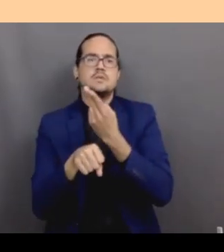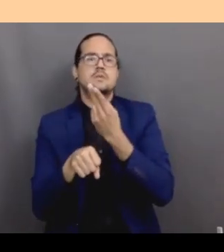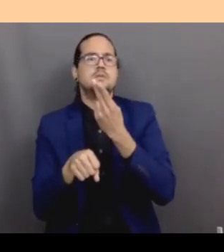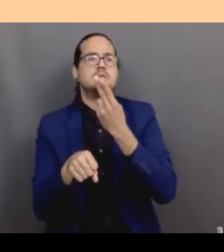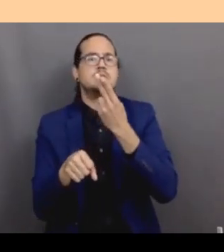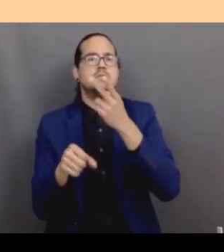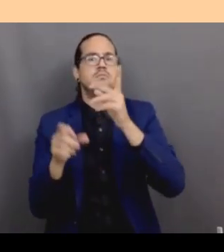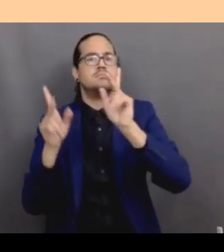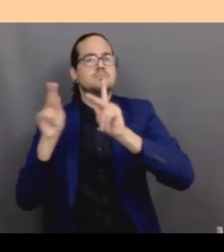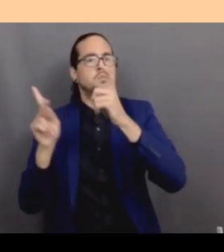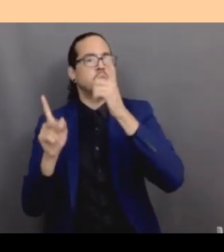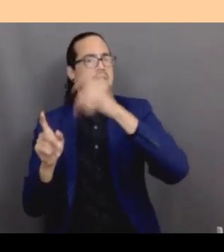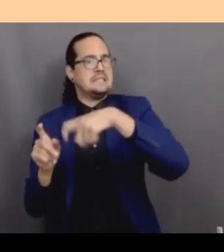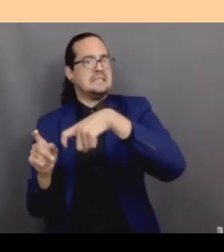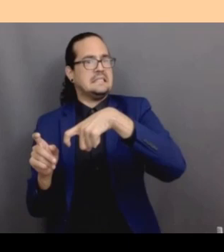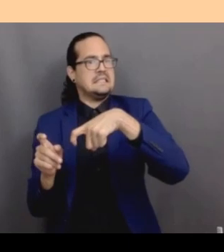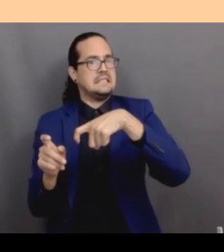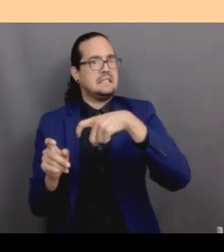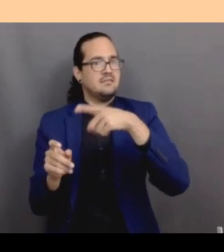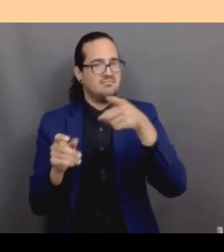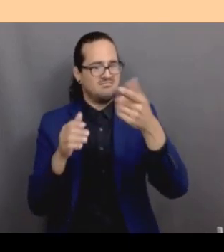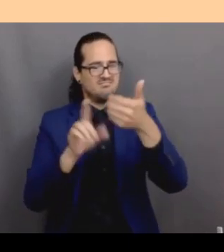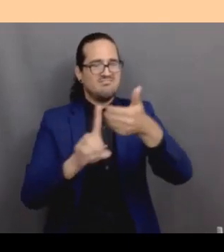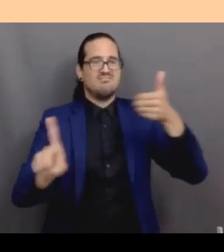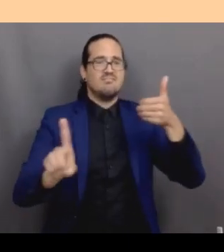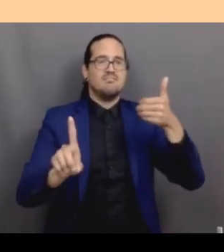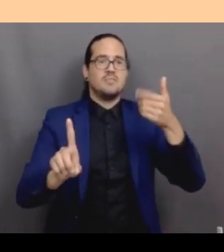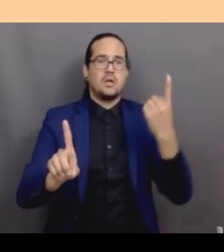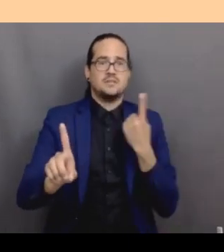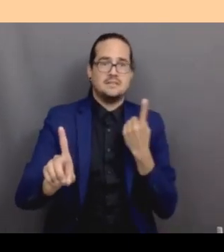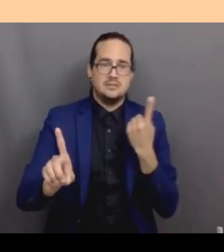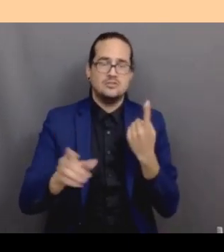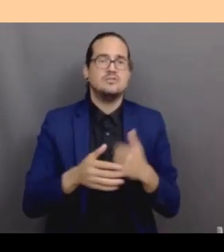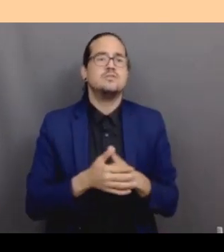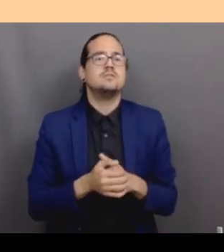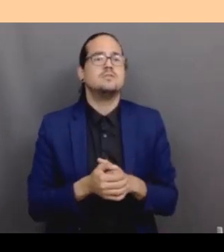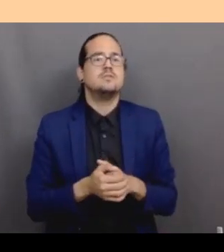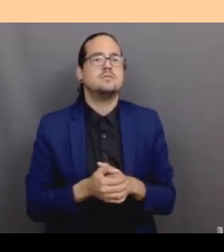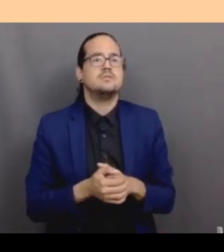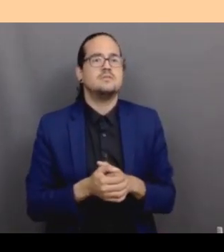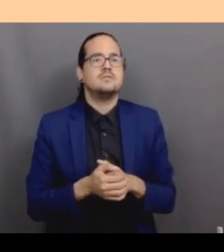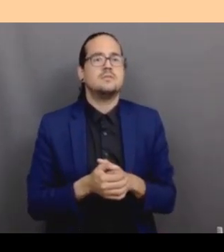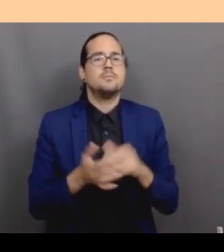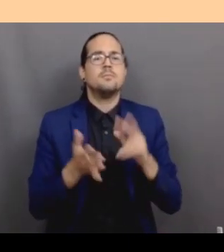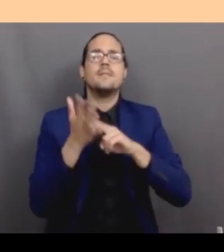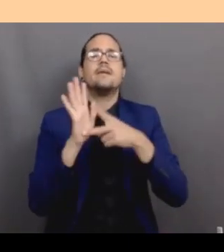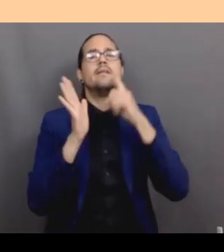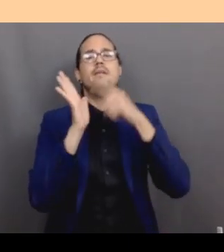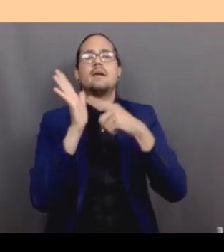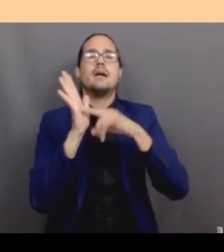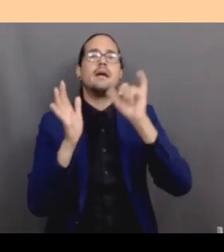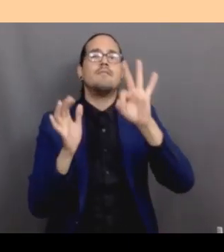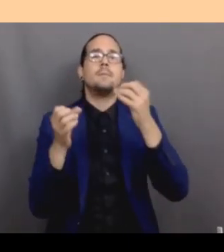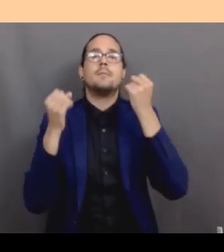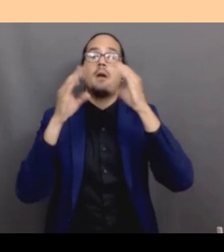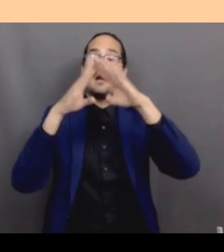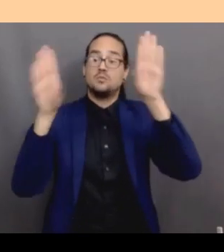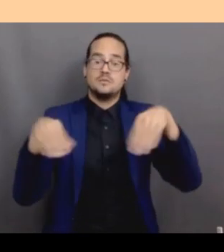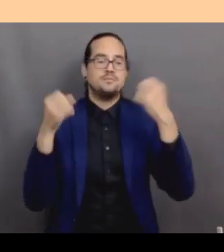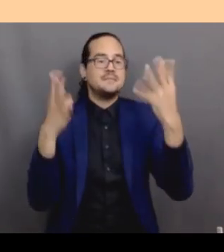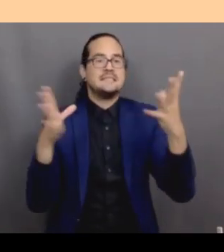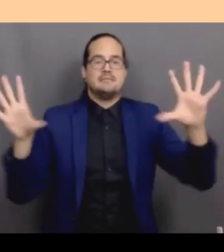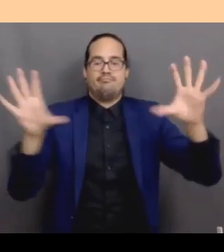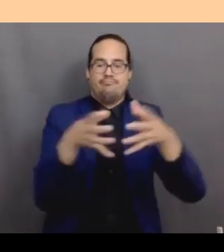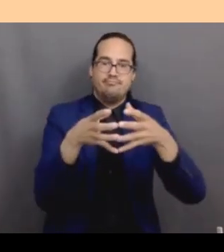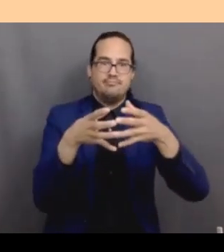mentioned that are a multifamily household or something like that? Absolutely. We are working very closely now to make